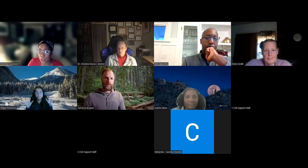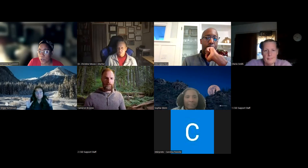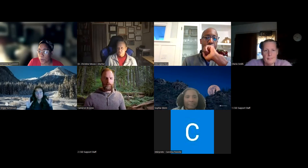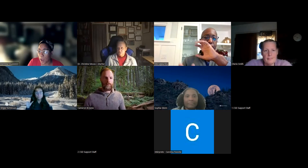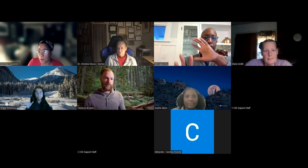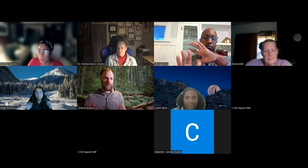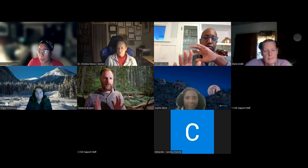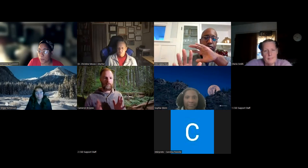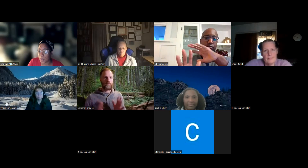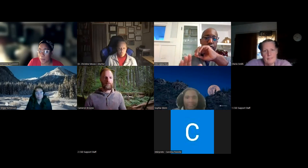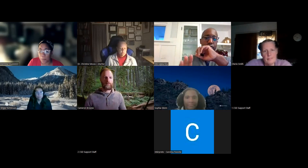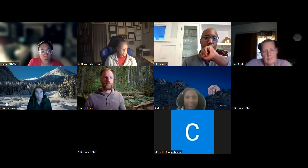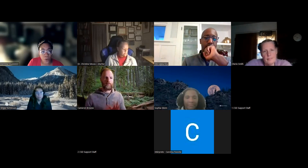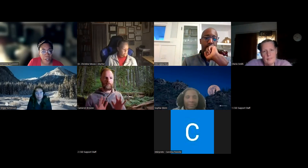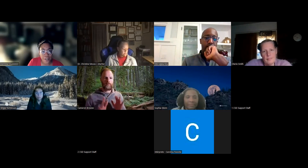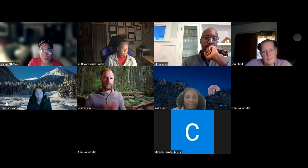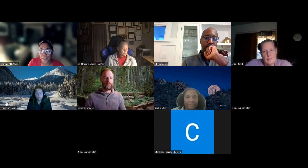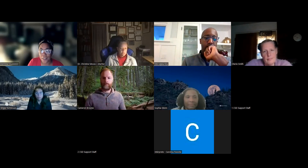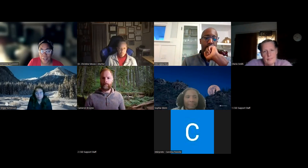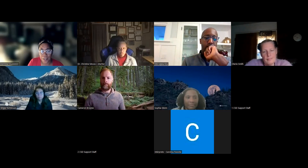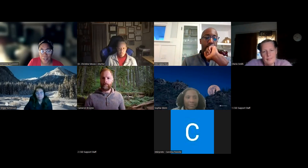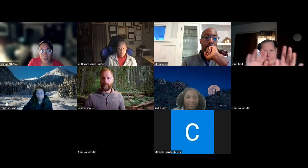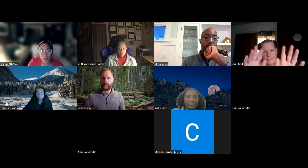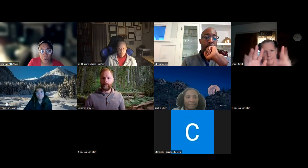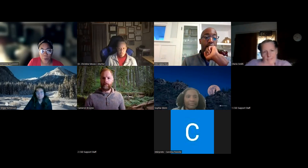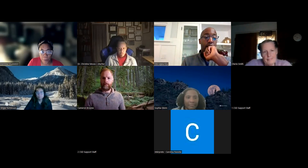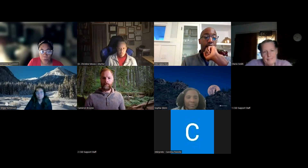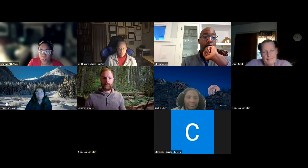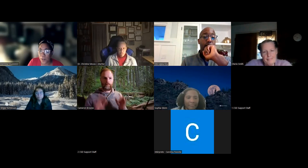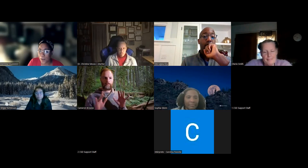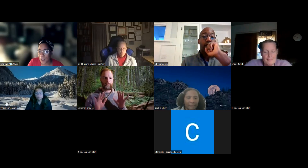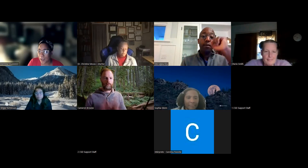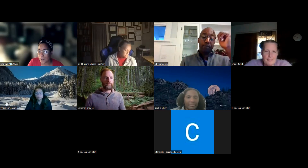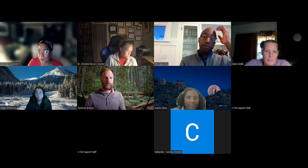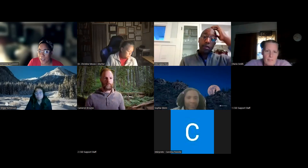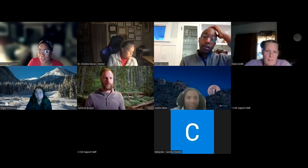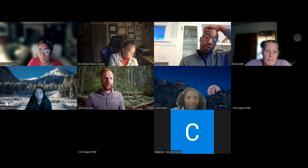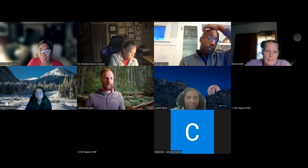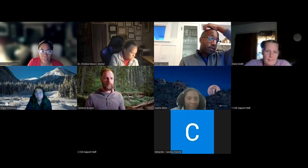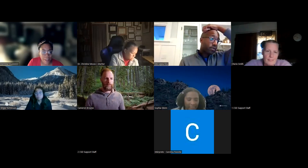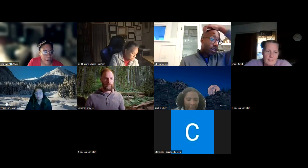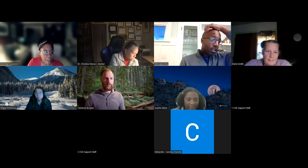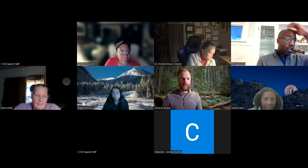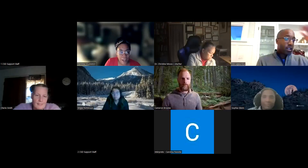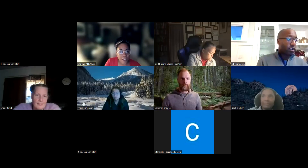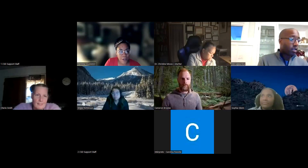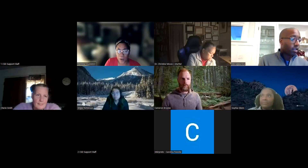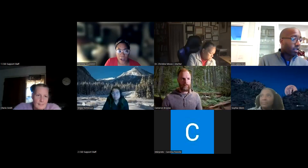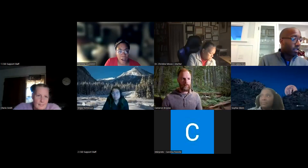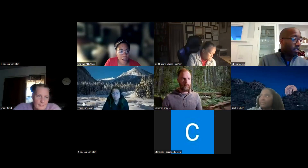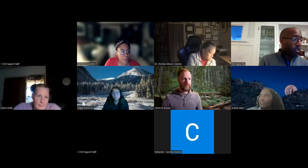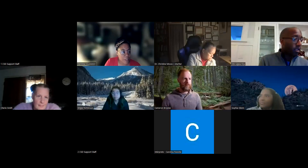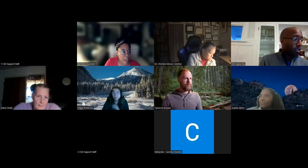Sounds good. So can we move on? We okay with moving on? Okay. Yeah, I think that's fine. Thank